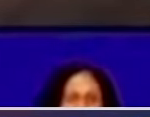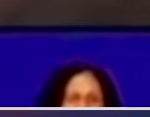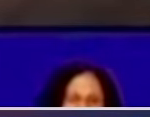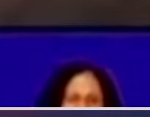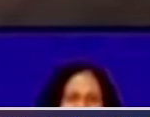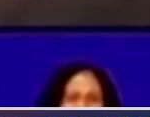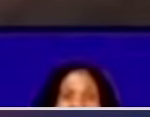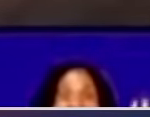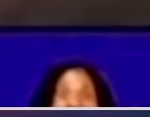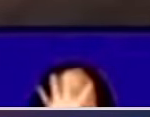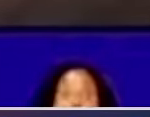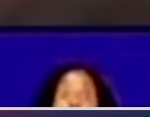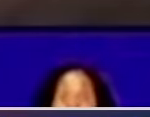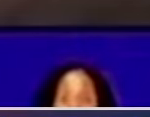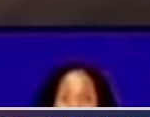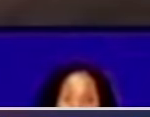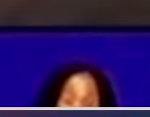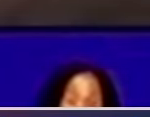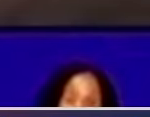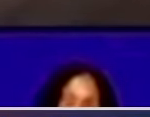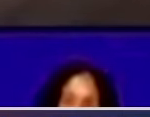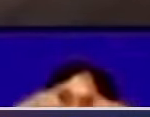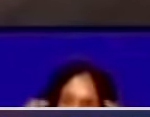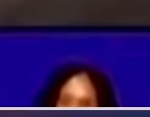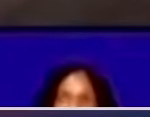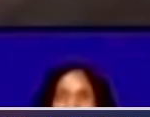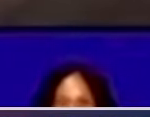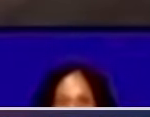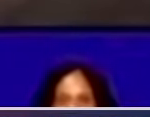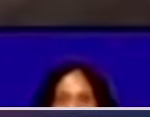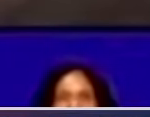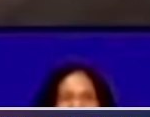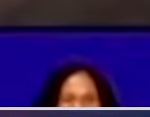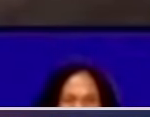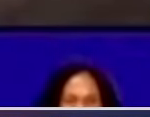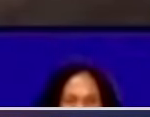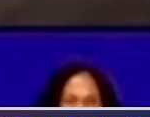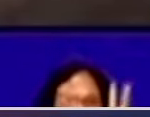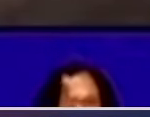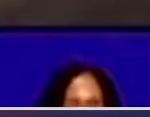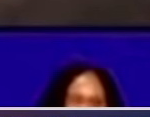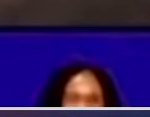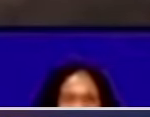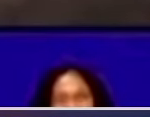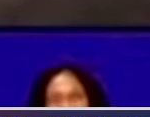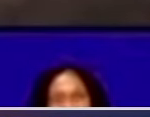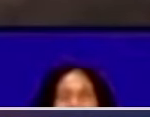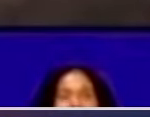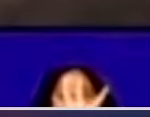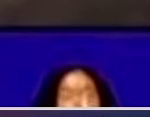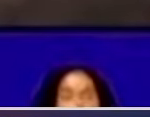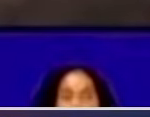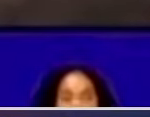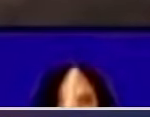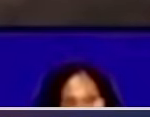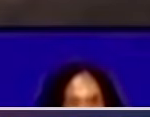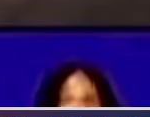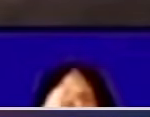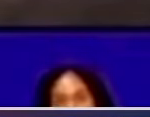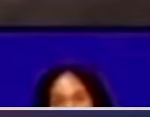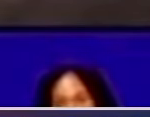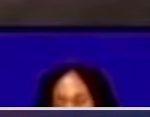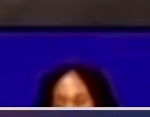room. And you know what I'm talking about, Mr. President. It's your cabinet ministers and their deputies. 64 of you,